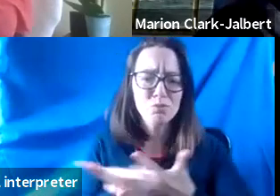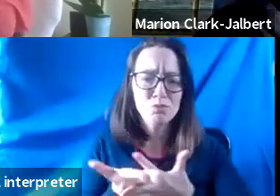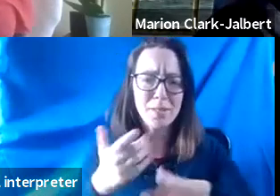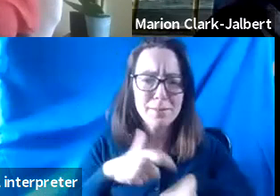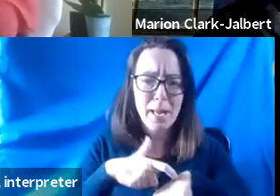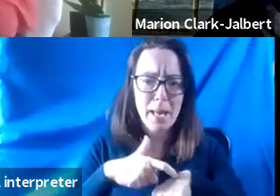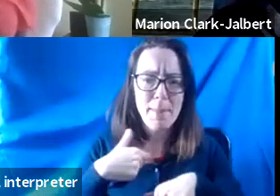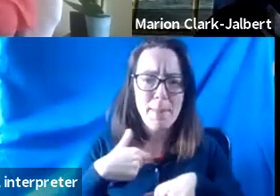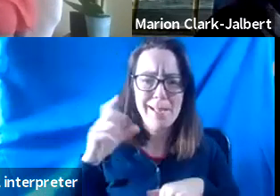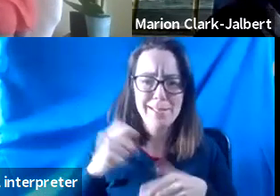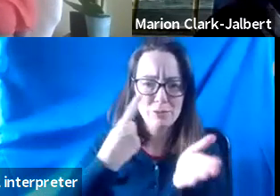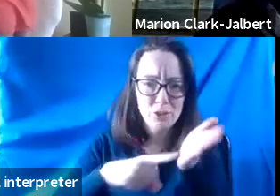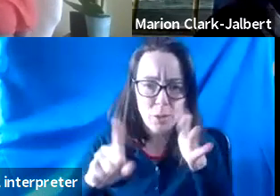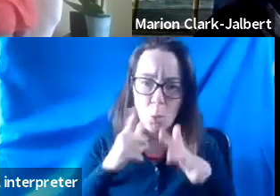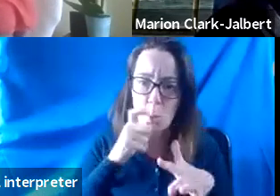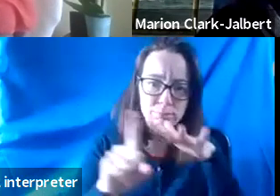sure who's here.